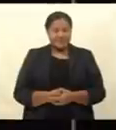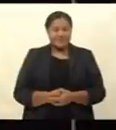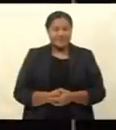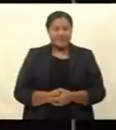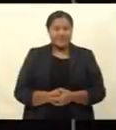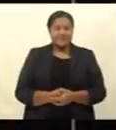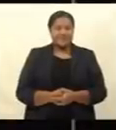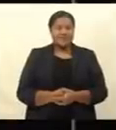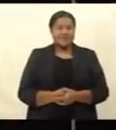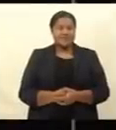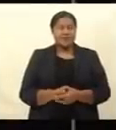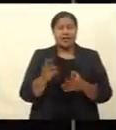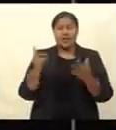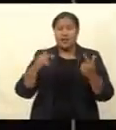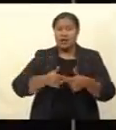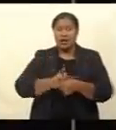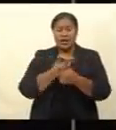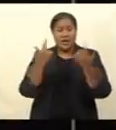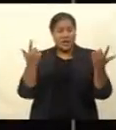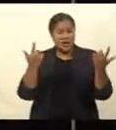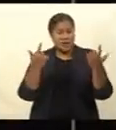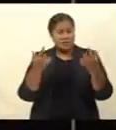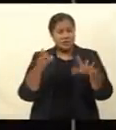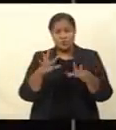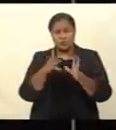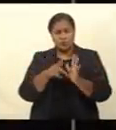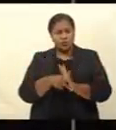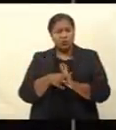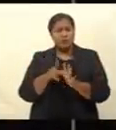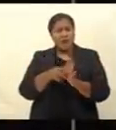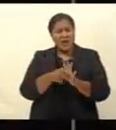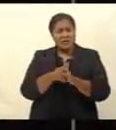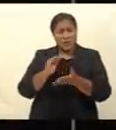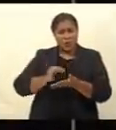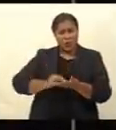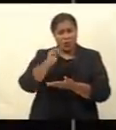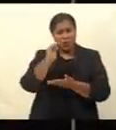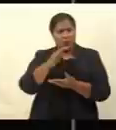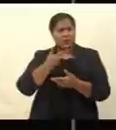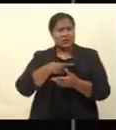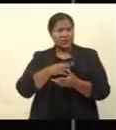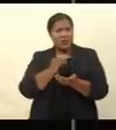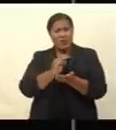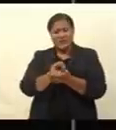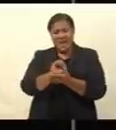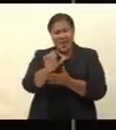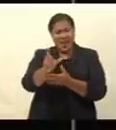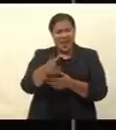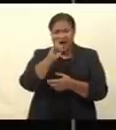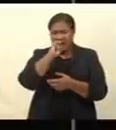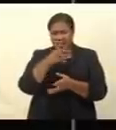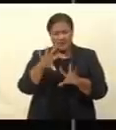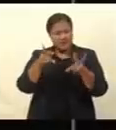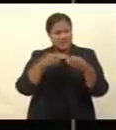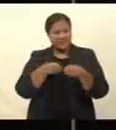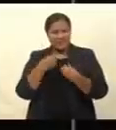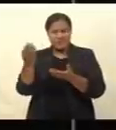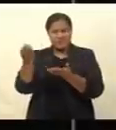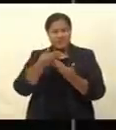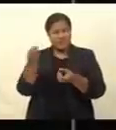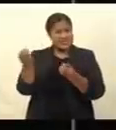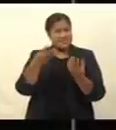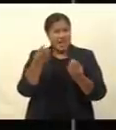News. There's a huge spike in the price of vegetables as vendors are unable to get their supplies on time due to the